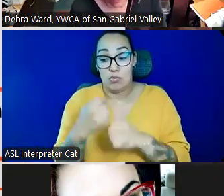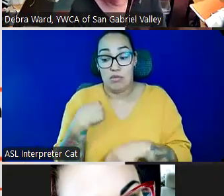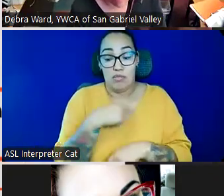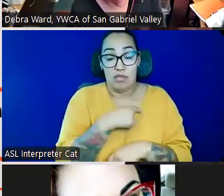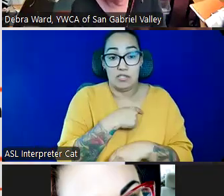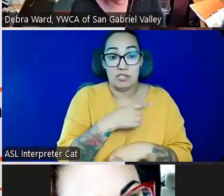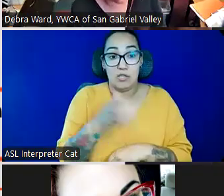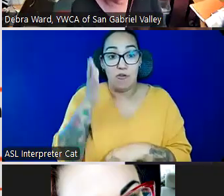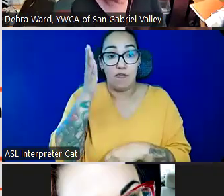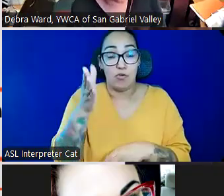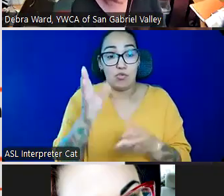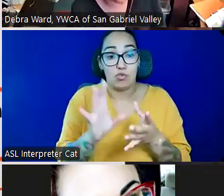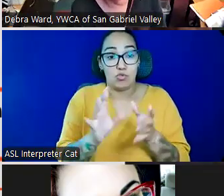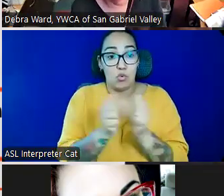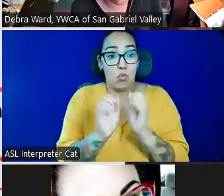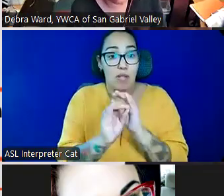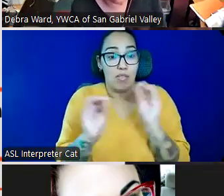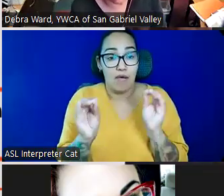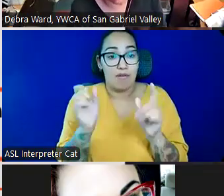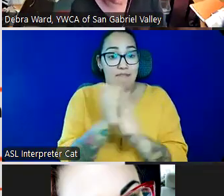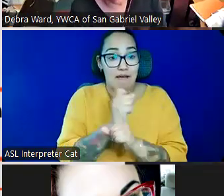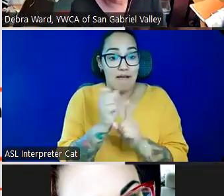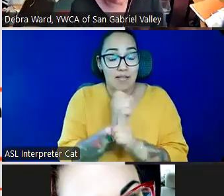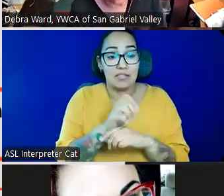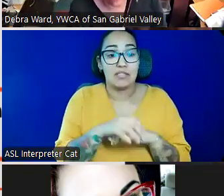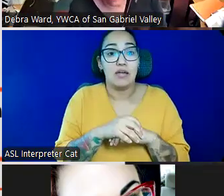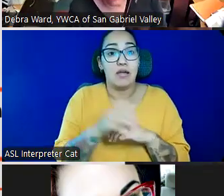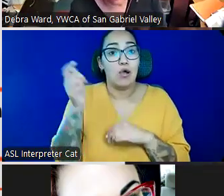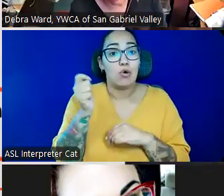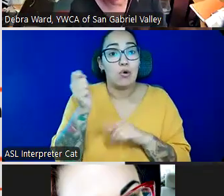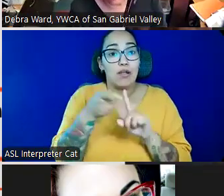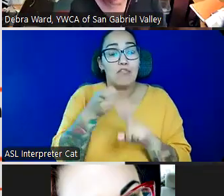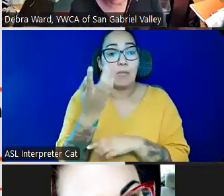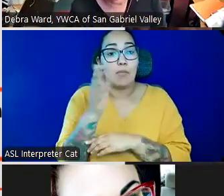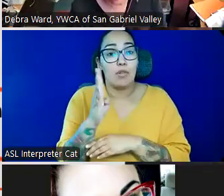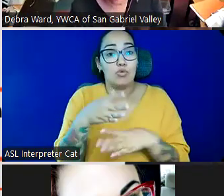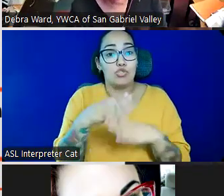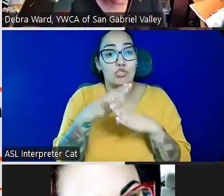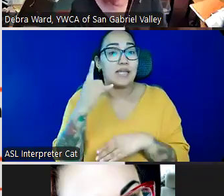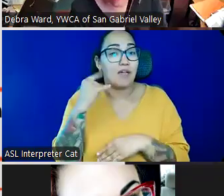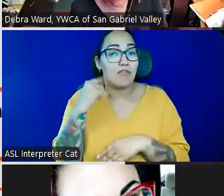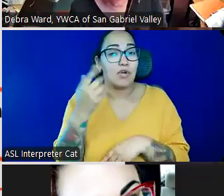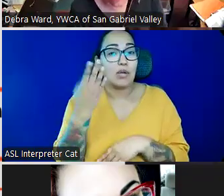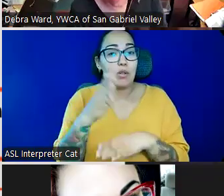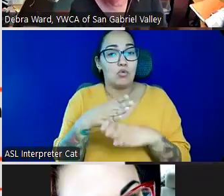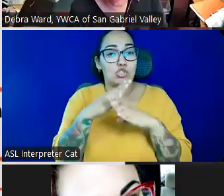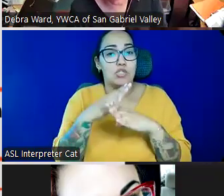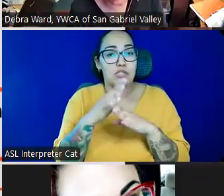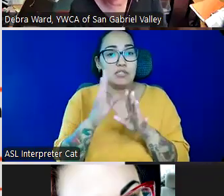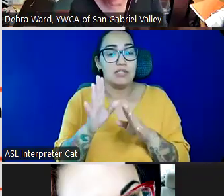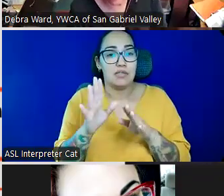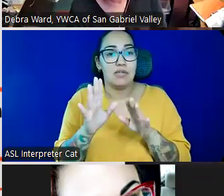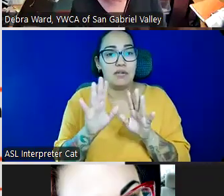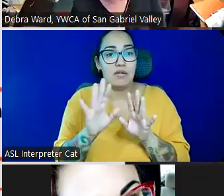Futures Without Violence, a grant that was from the Blue Shield, California Blue Shield Foundation. We